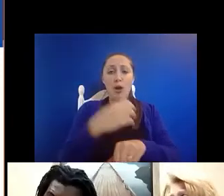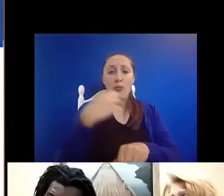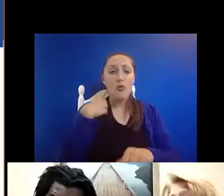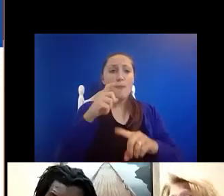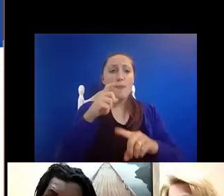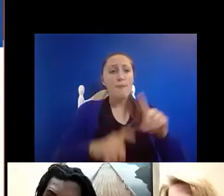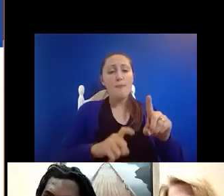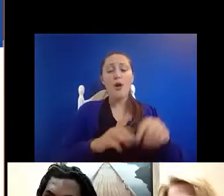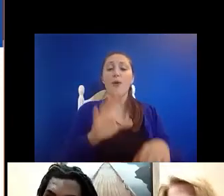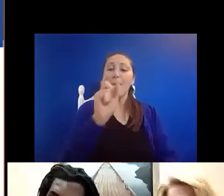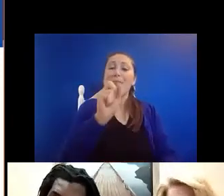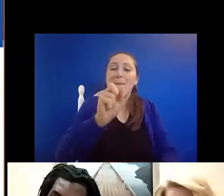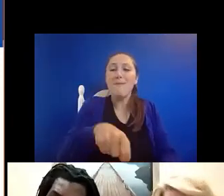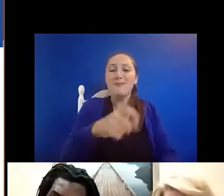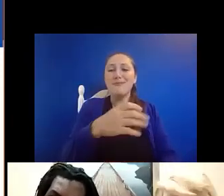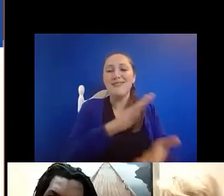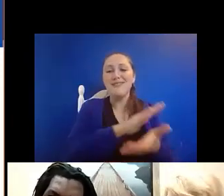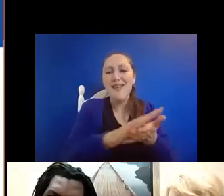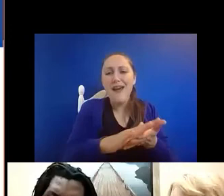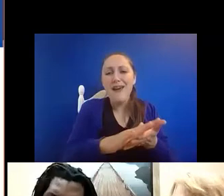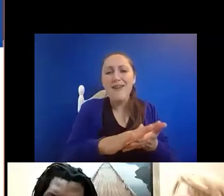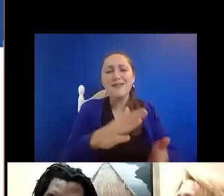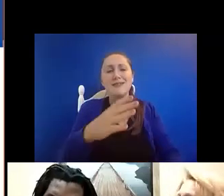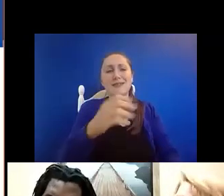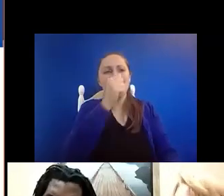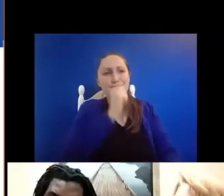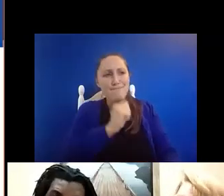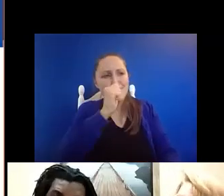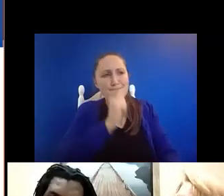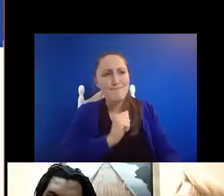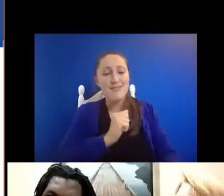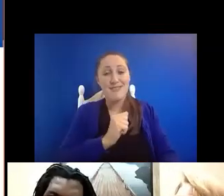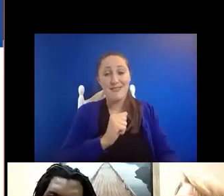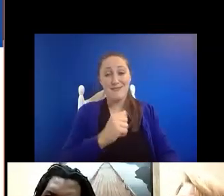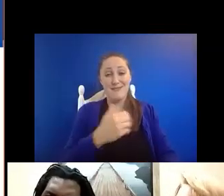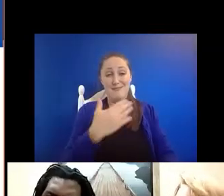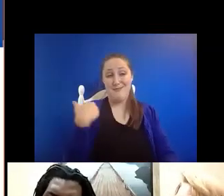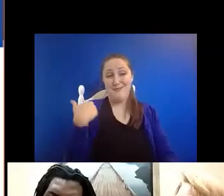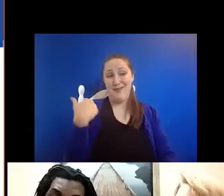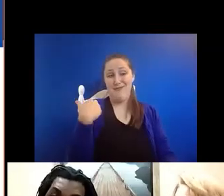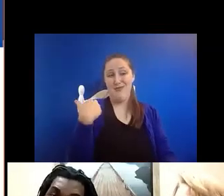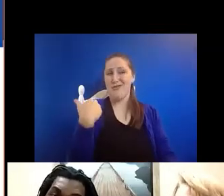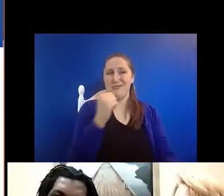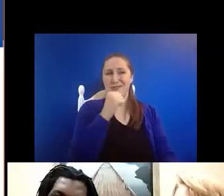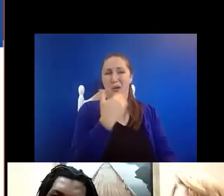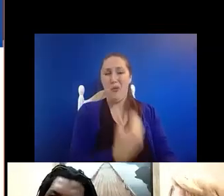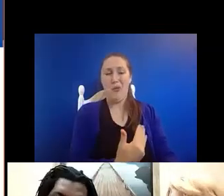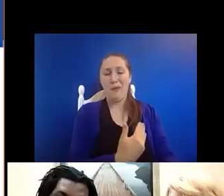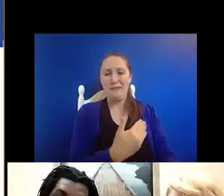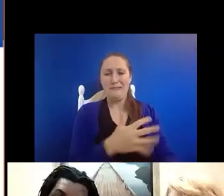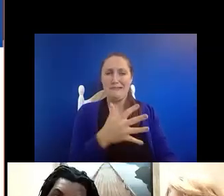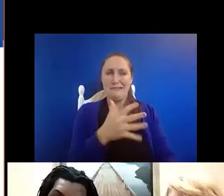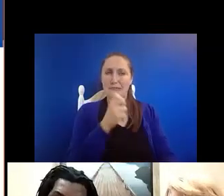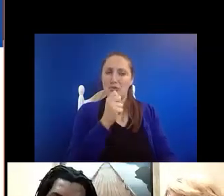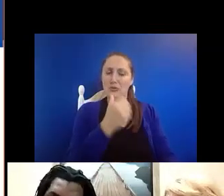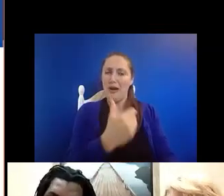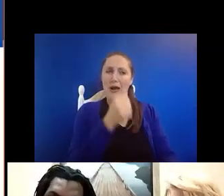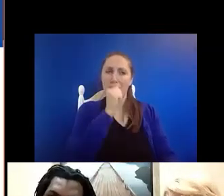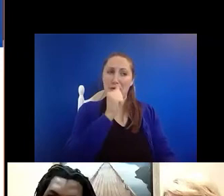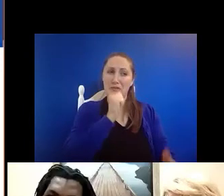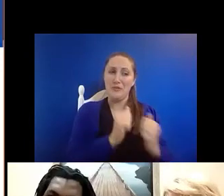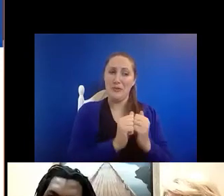patient, because the one I had wasn't good. She wasn't very patient with me